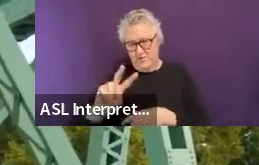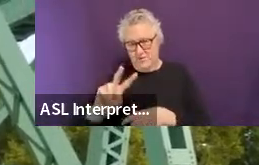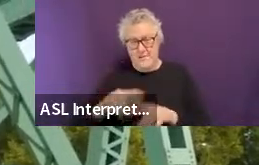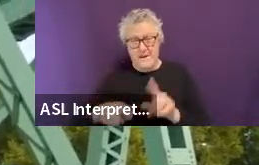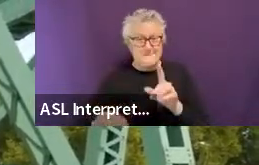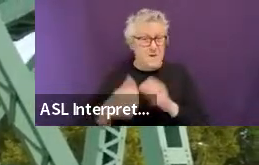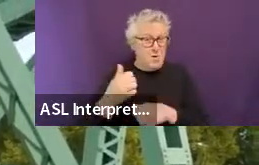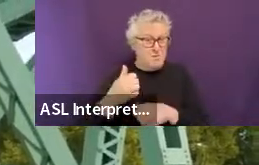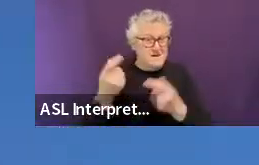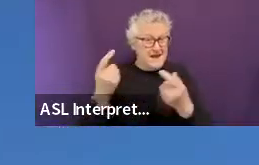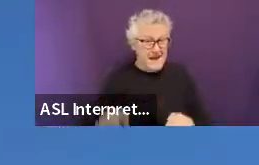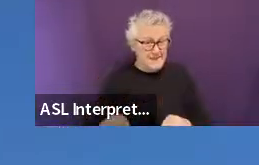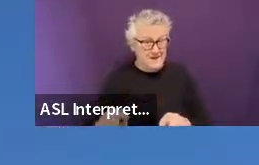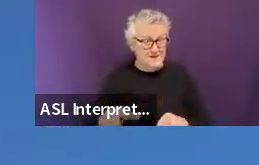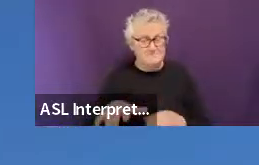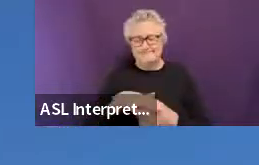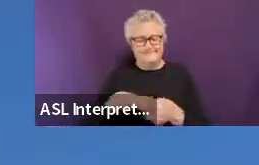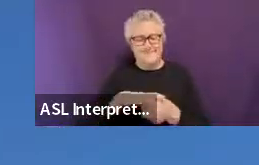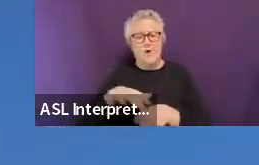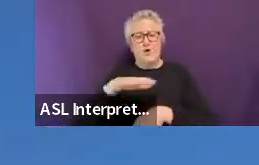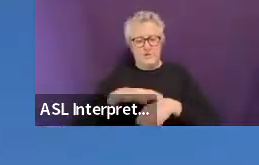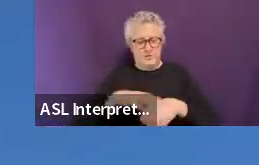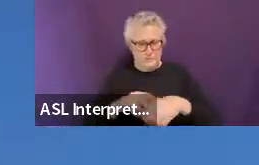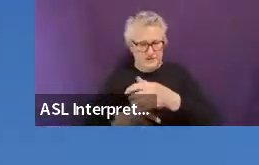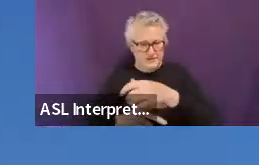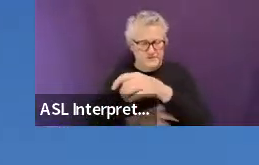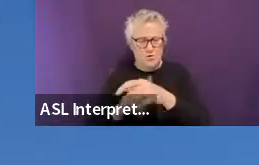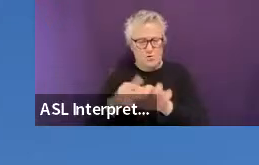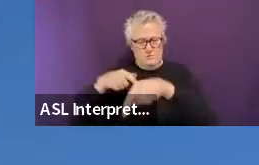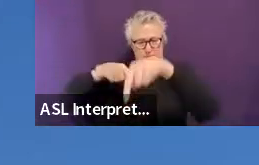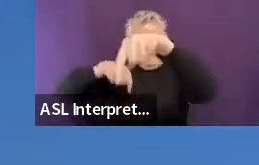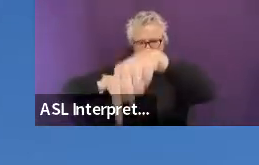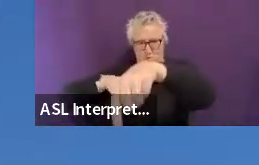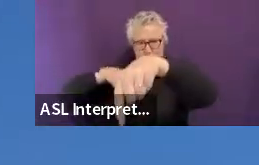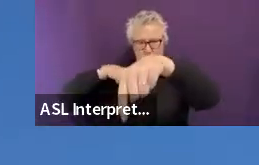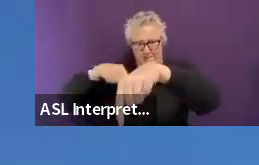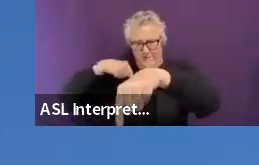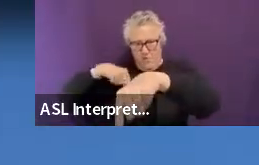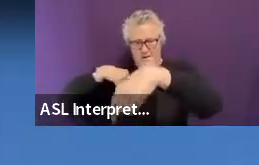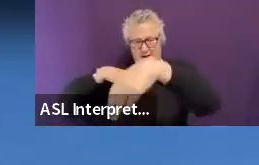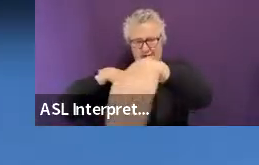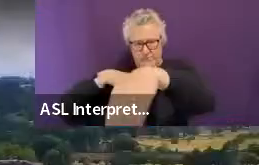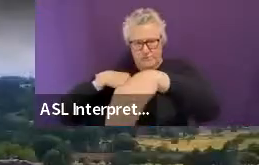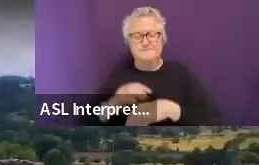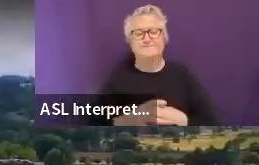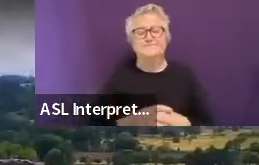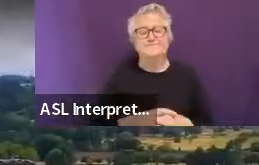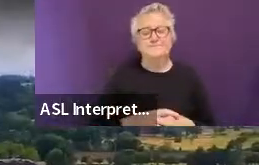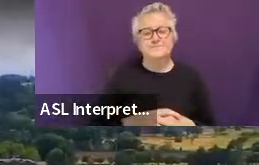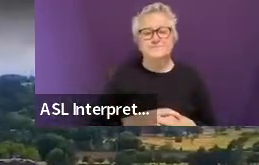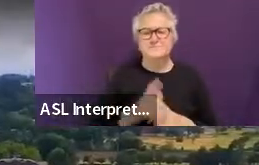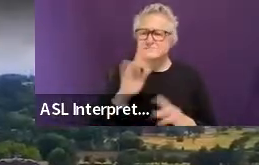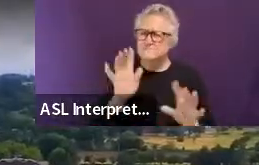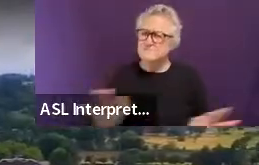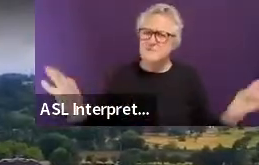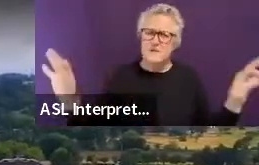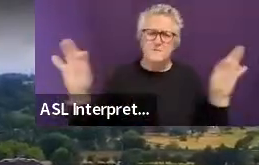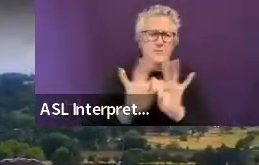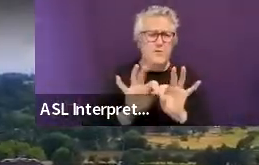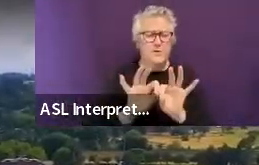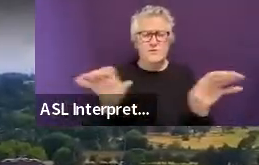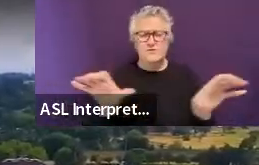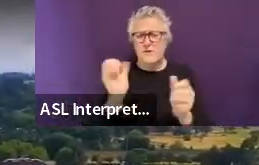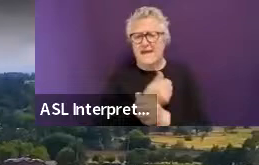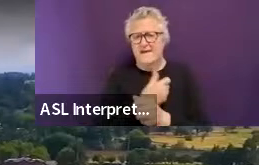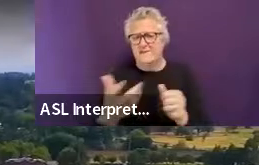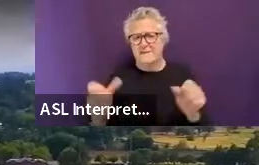congestion and collisions occur. The interstate bridge is a vital piece of infrastructure for our community and the economy. It is imperative that we do everything possible